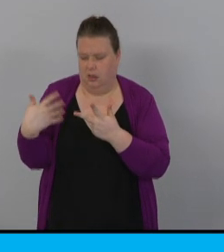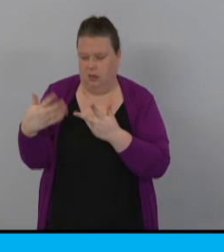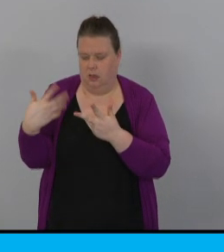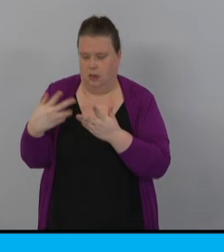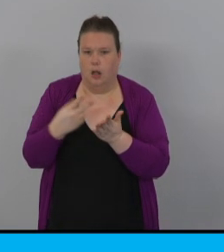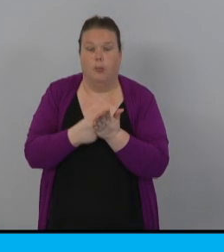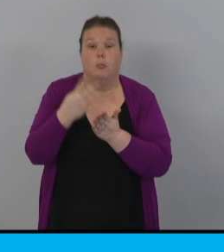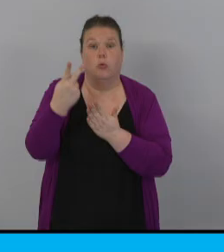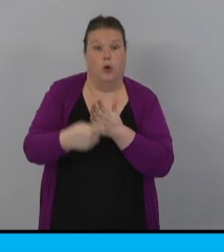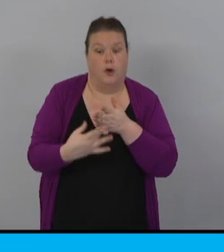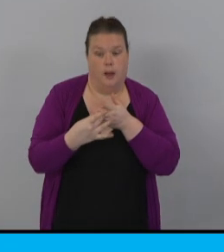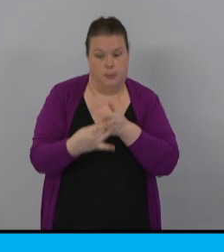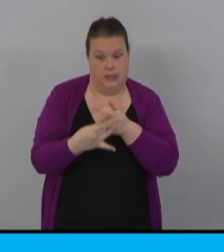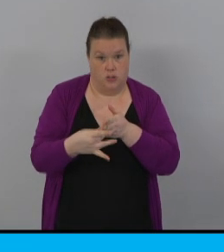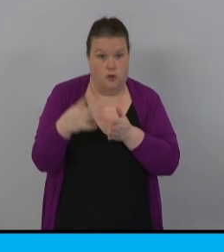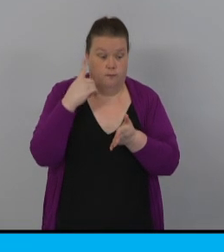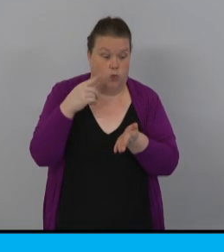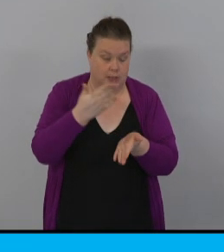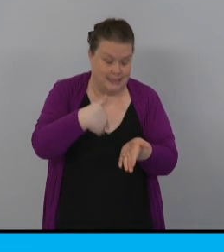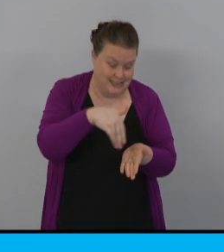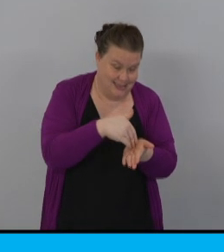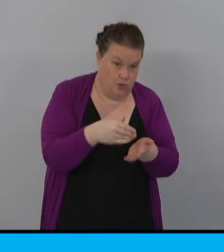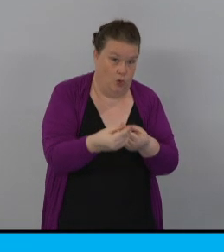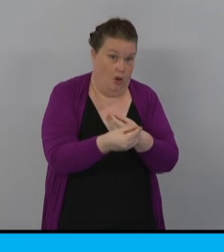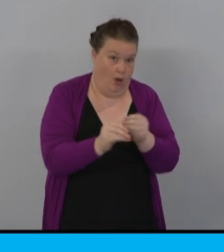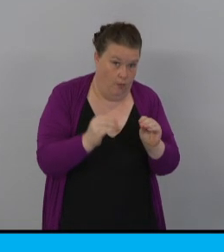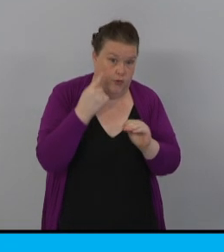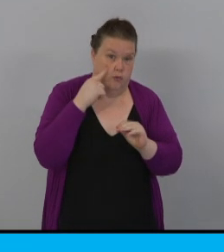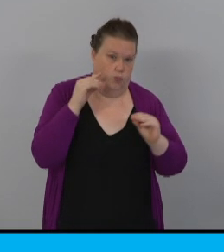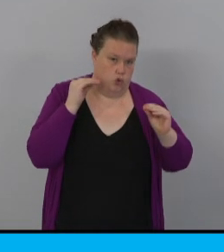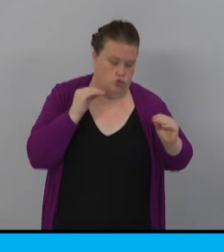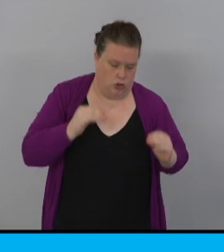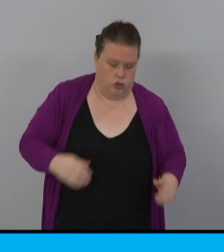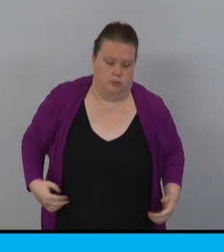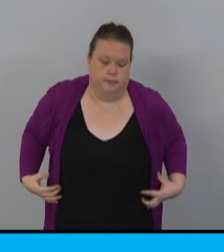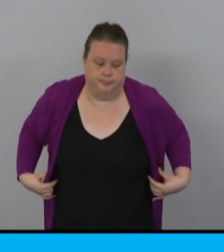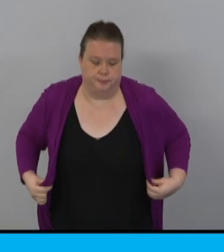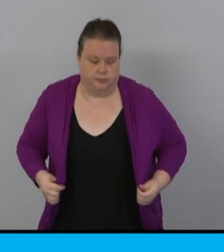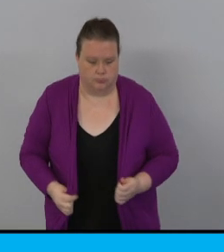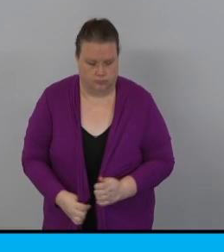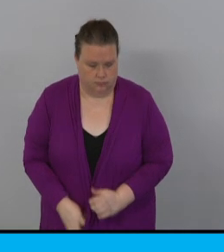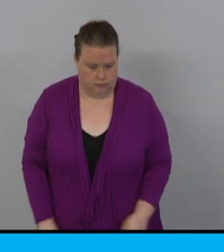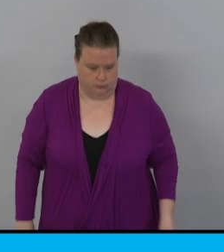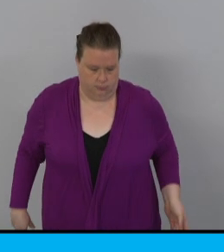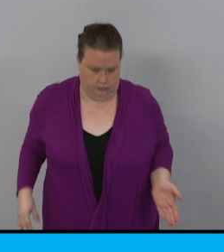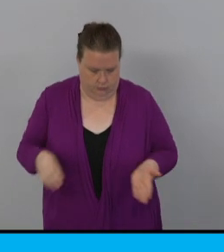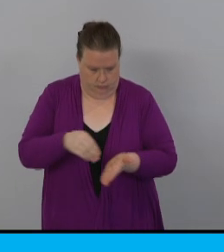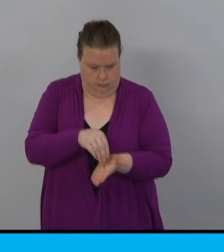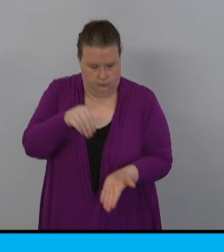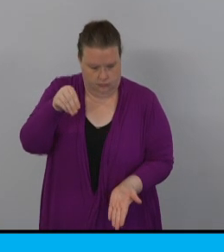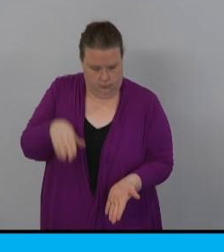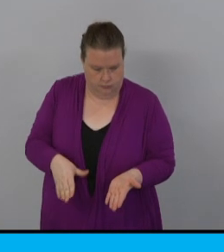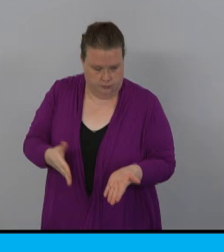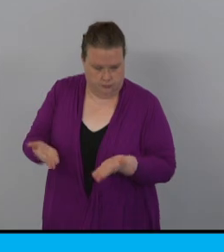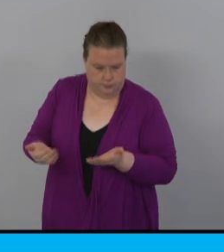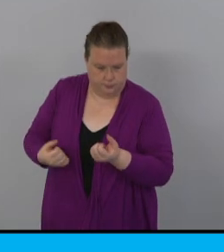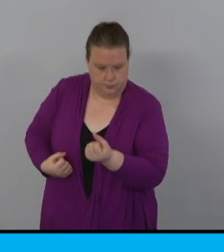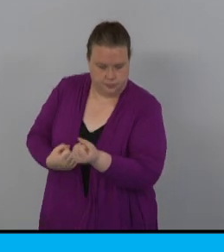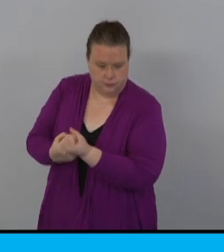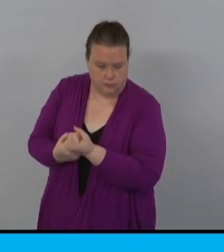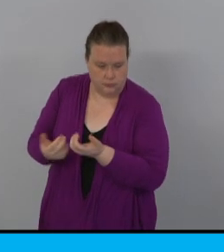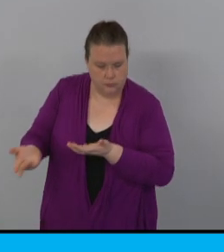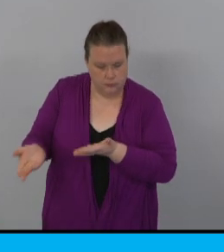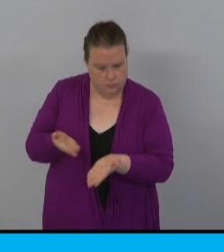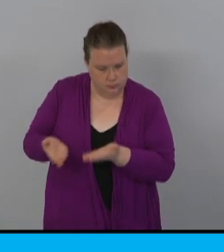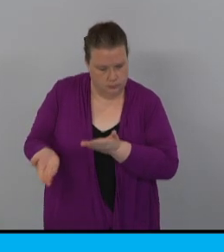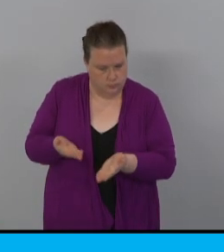program leadership in central office for instruction. On student support services, again, that went